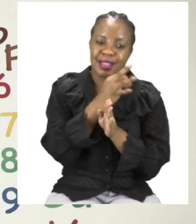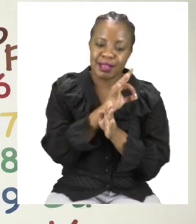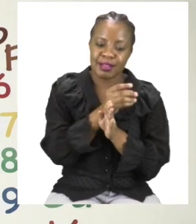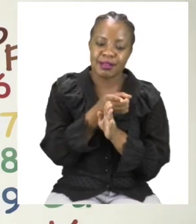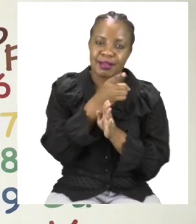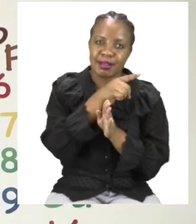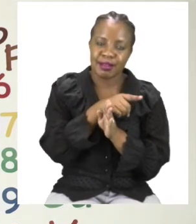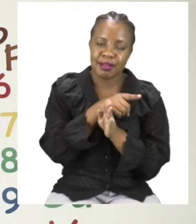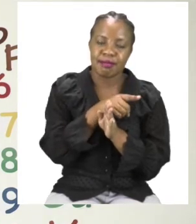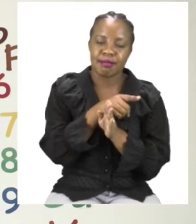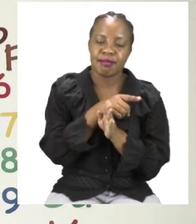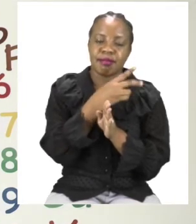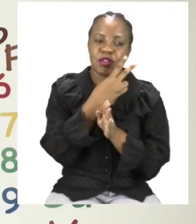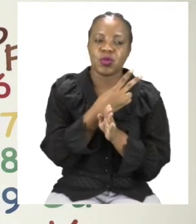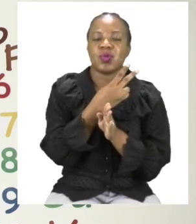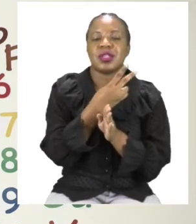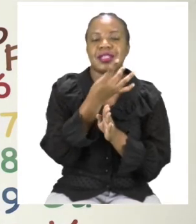29, 28,